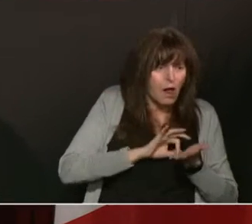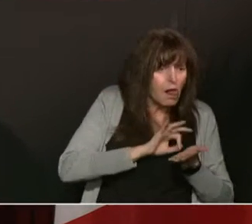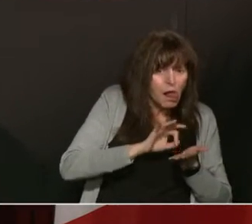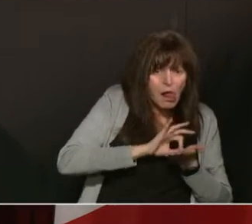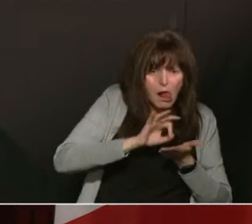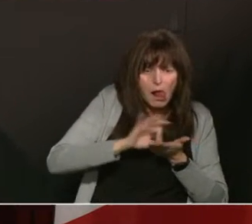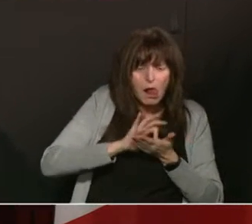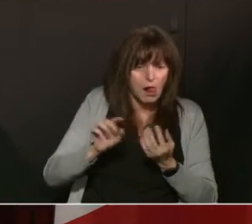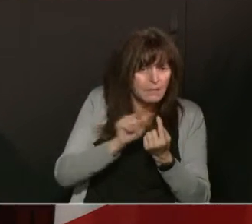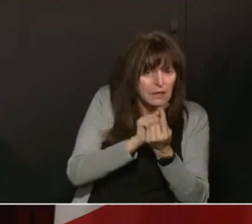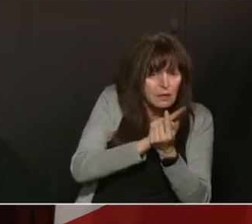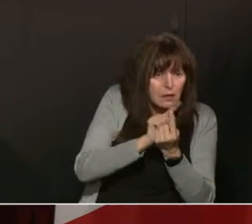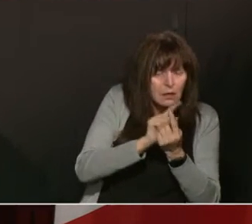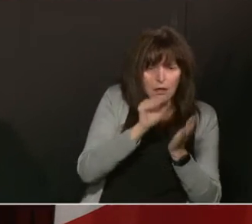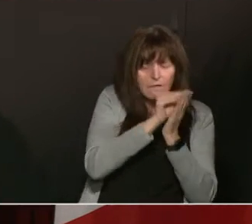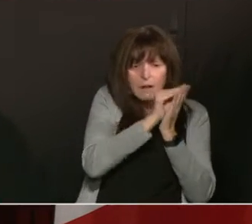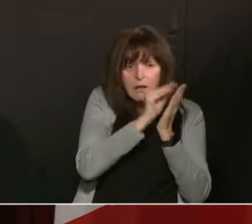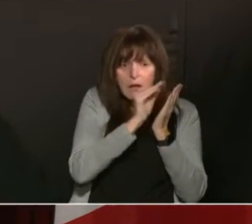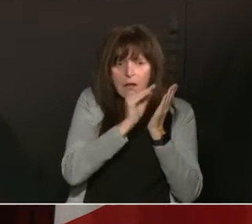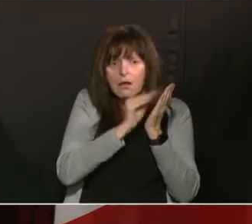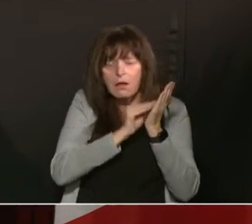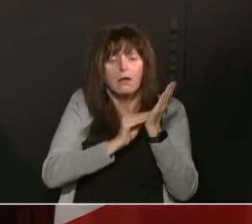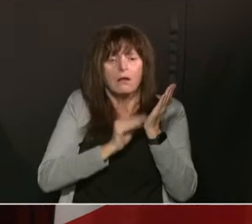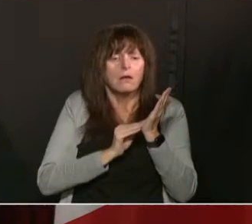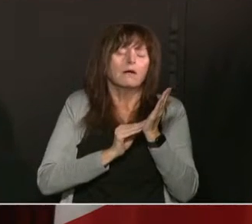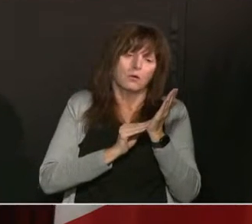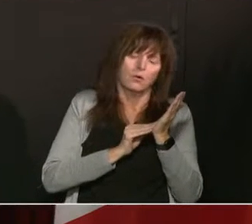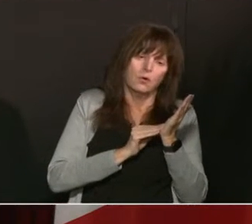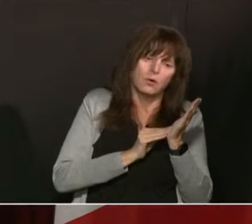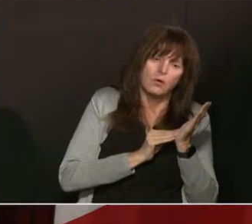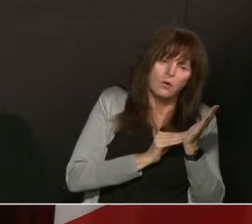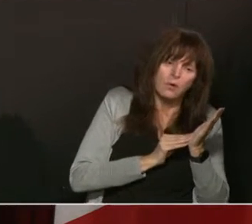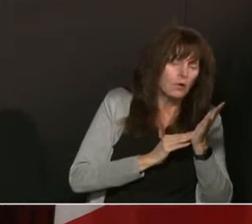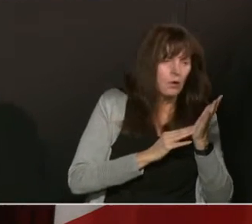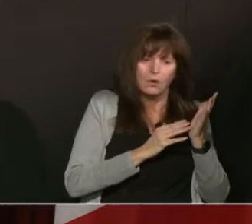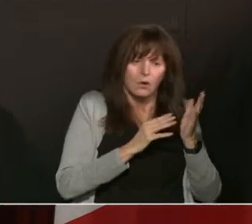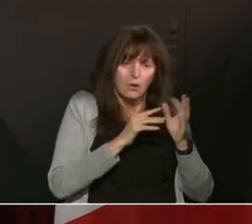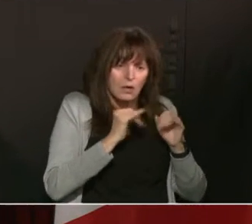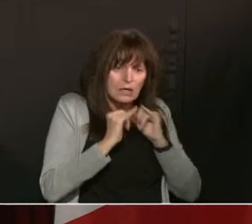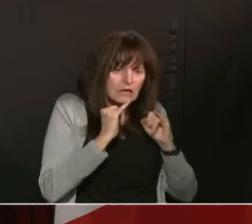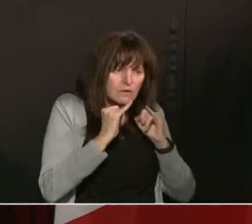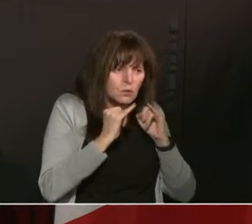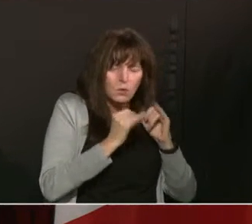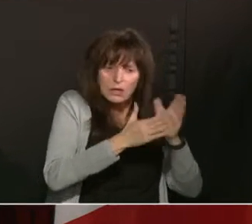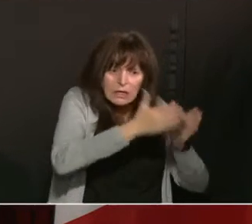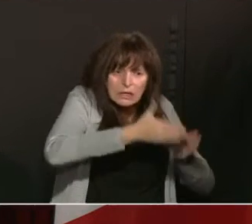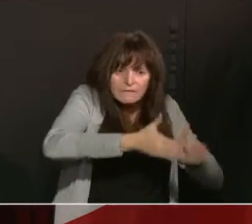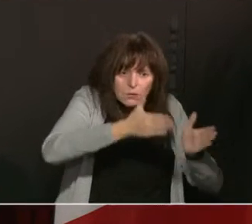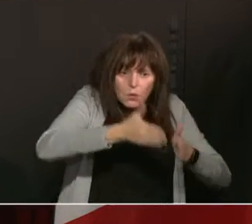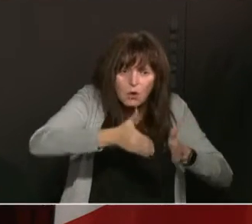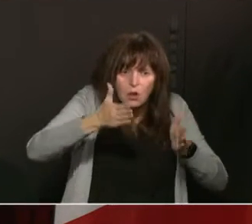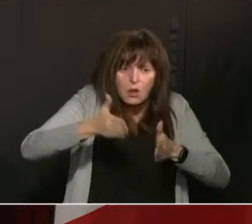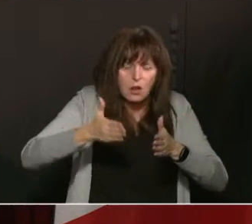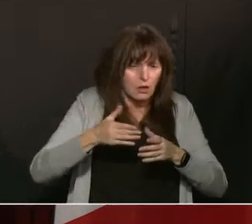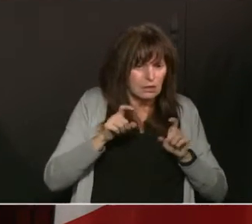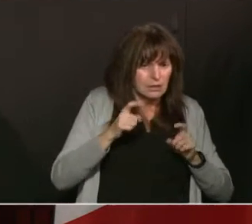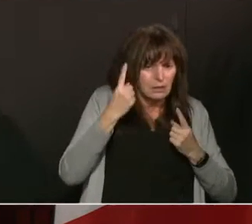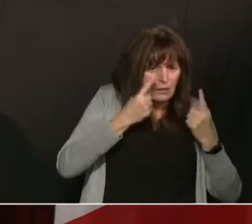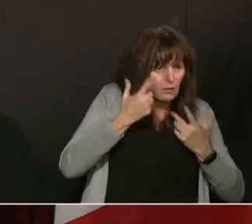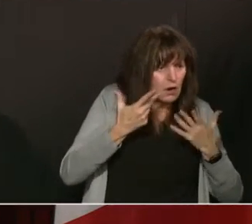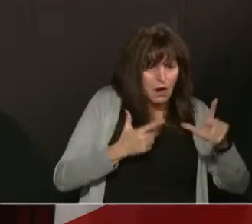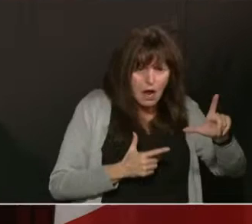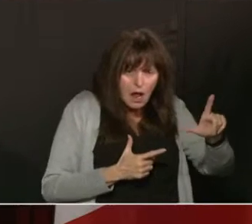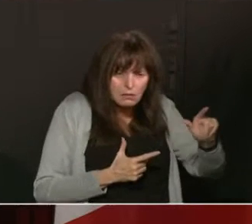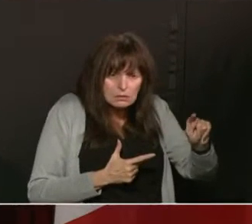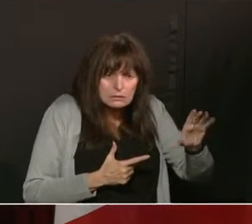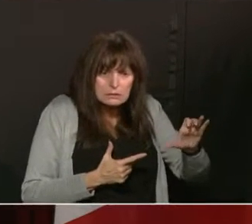level consultation and prioritize the most at risk, the shelters, the long-term care facilities, the retirement homes,